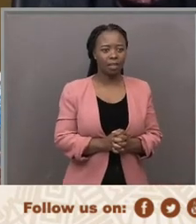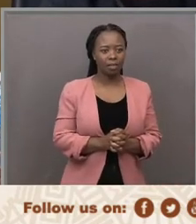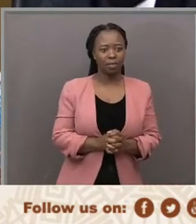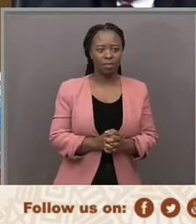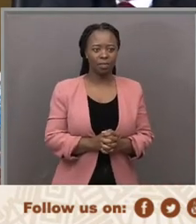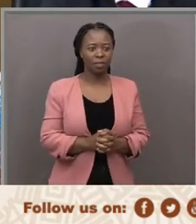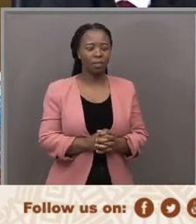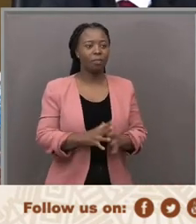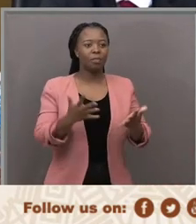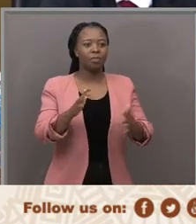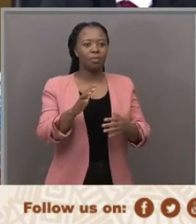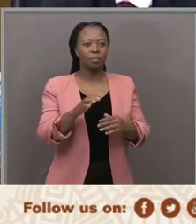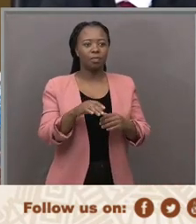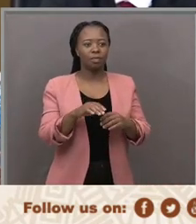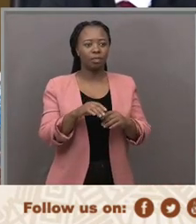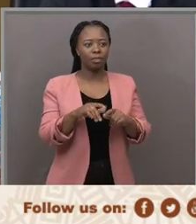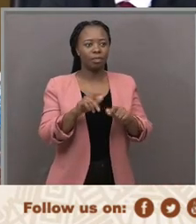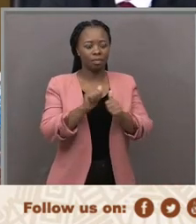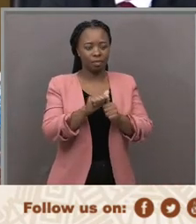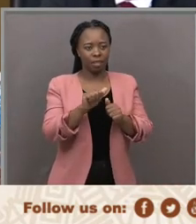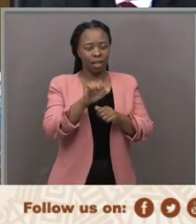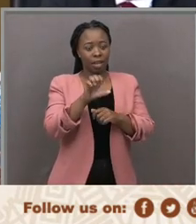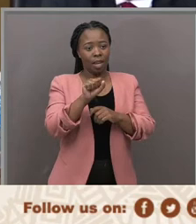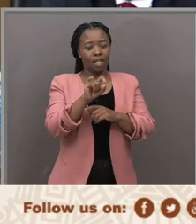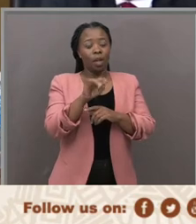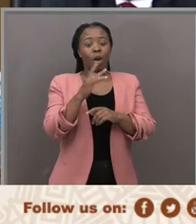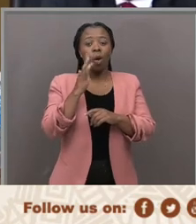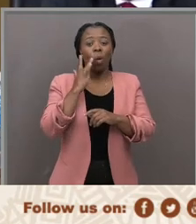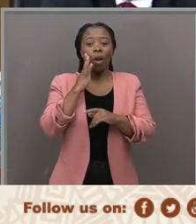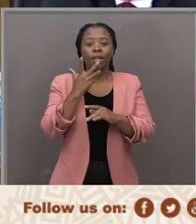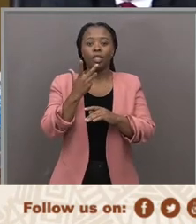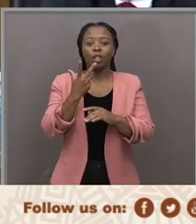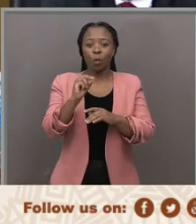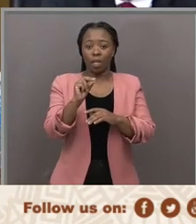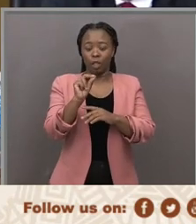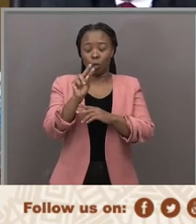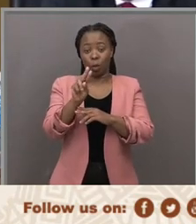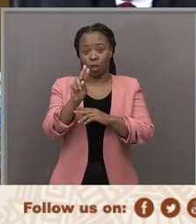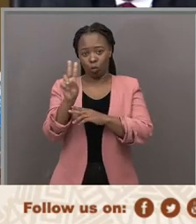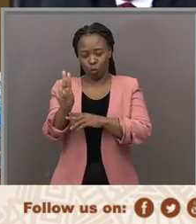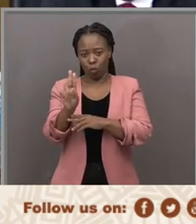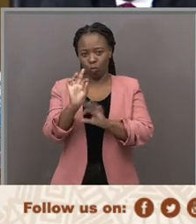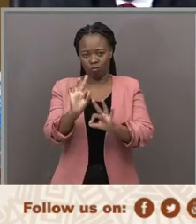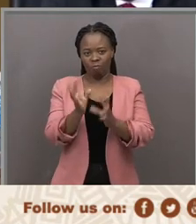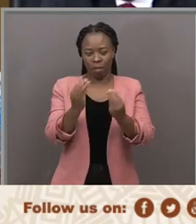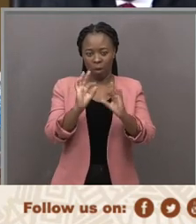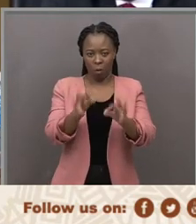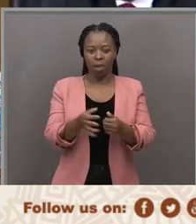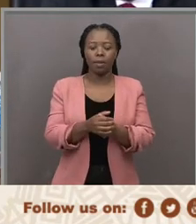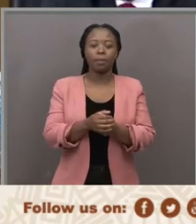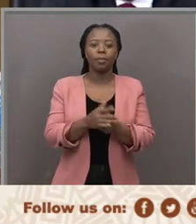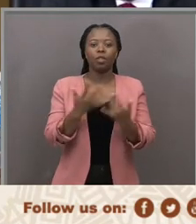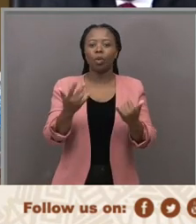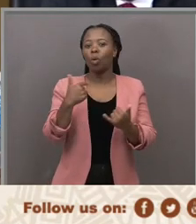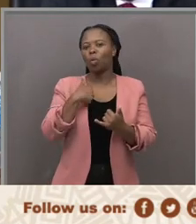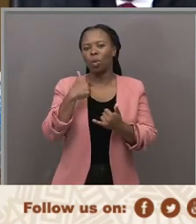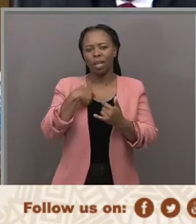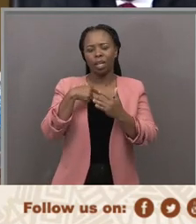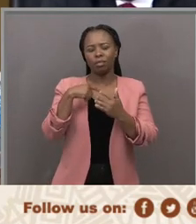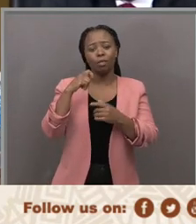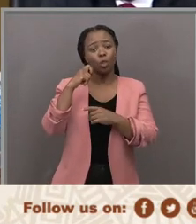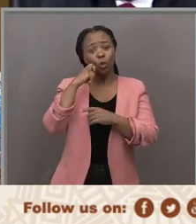SEZ to be fully functional in 2022. So what have we learned from the